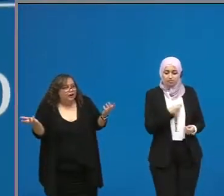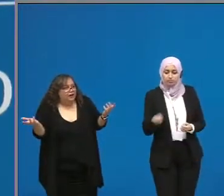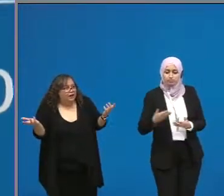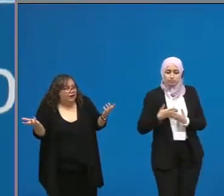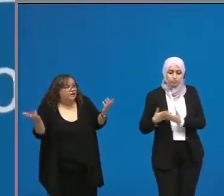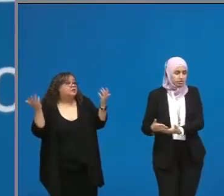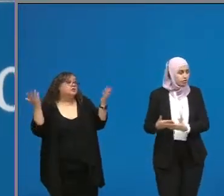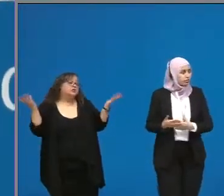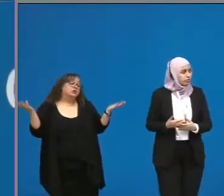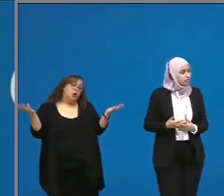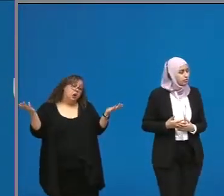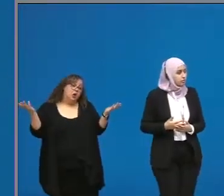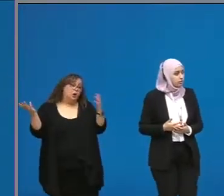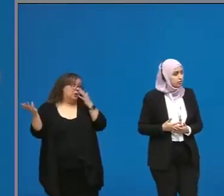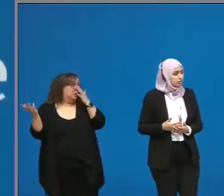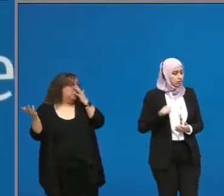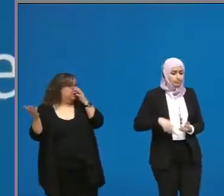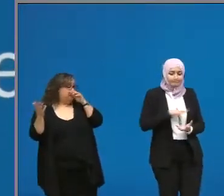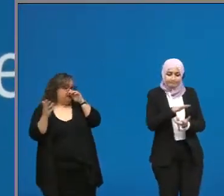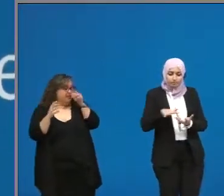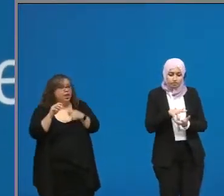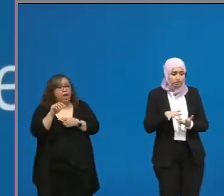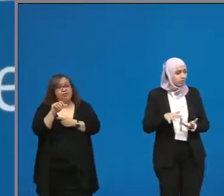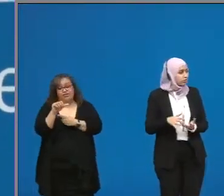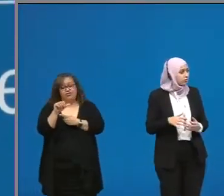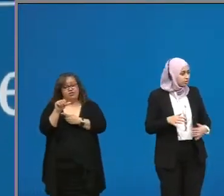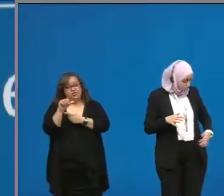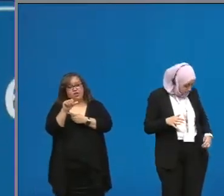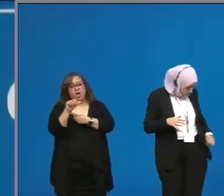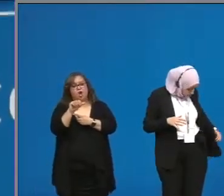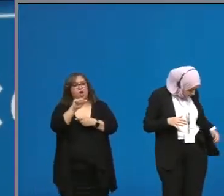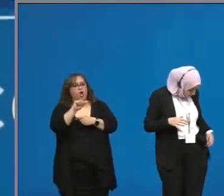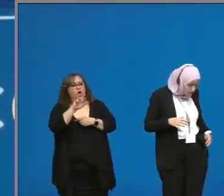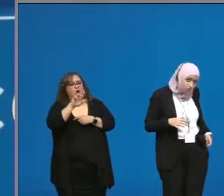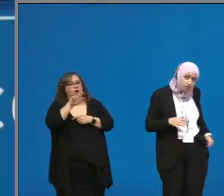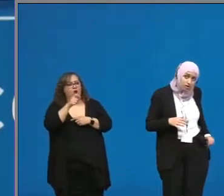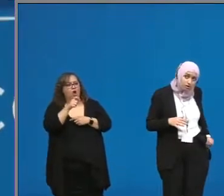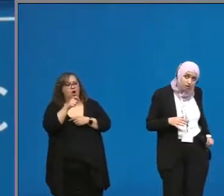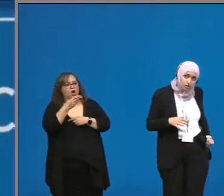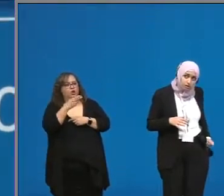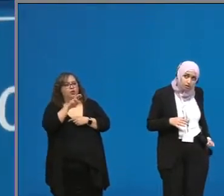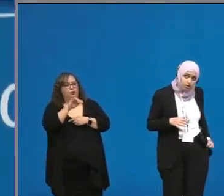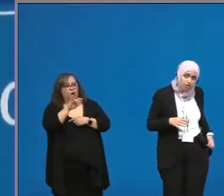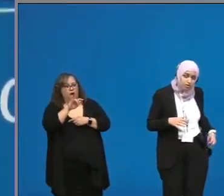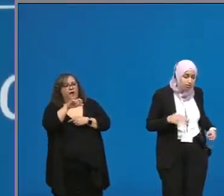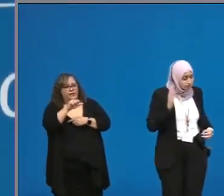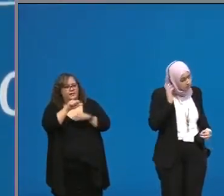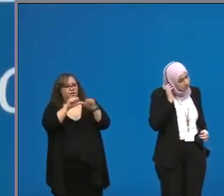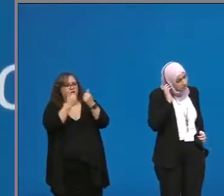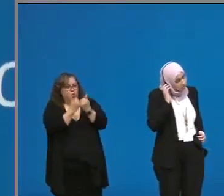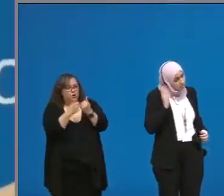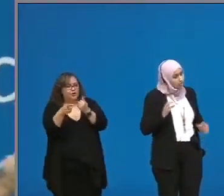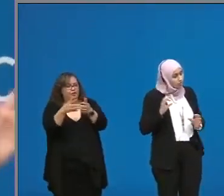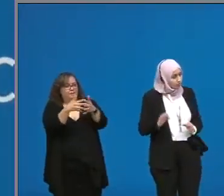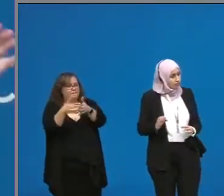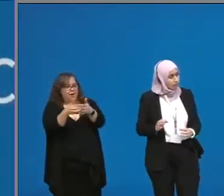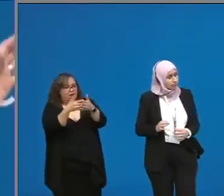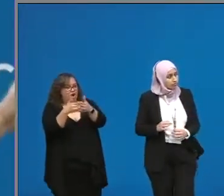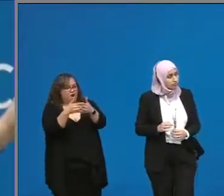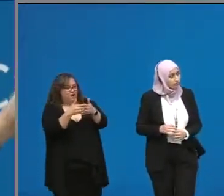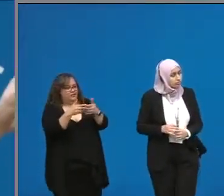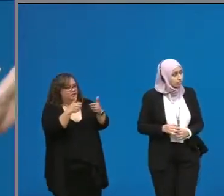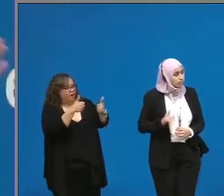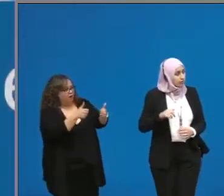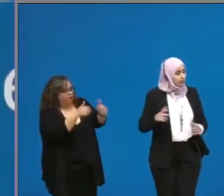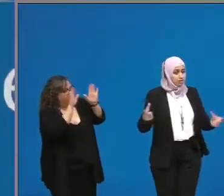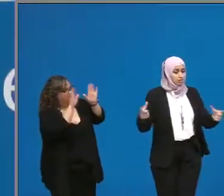Arthritis Association of America came along and it said, that is absolutely fabulous. Do you know what you're doing, OXO people, the people that